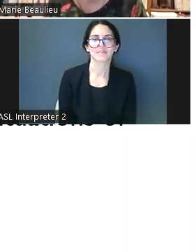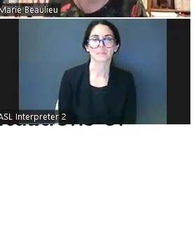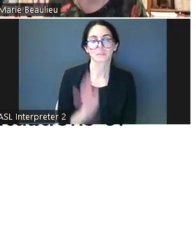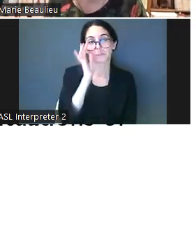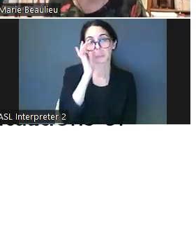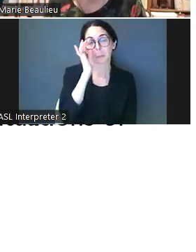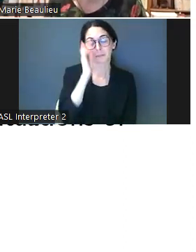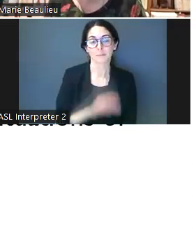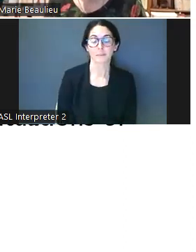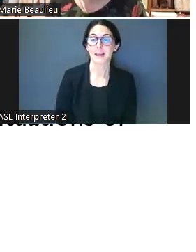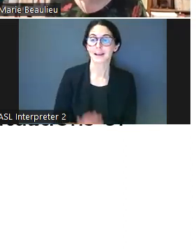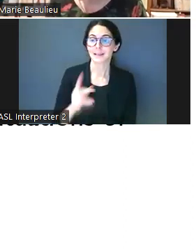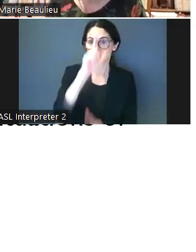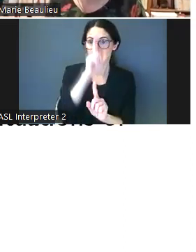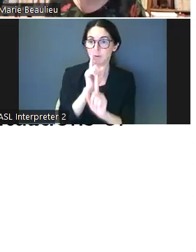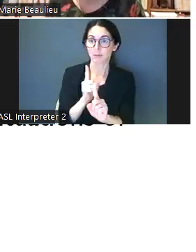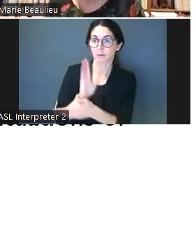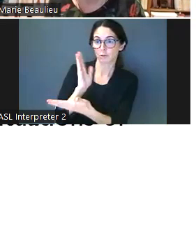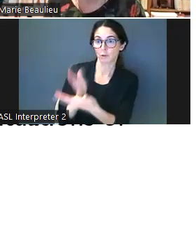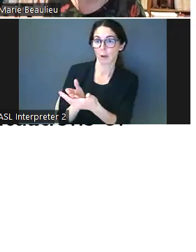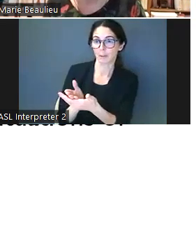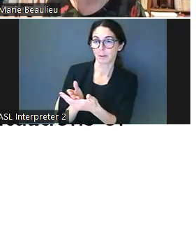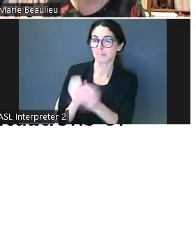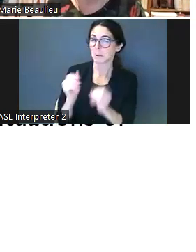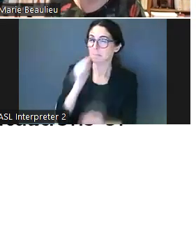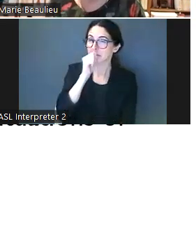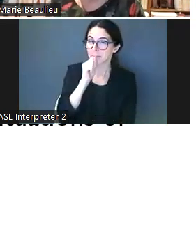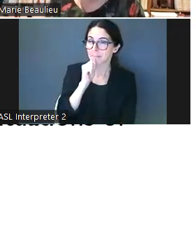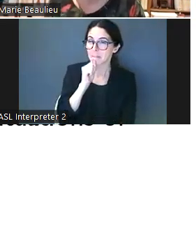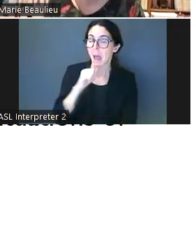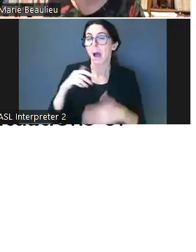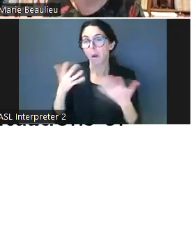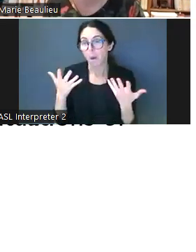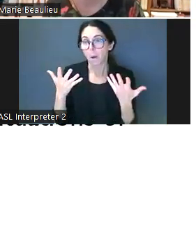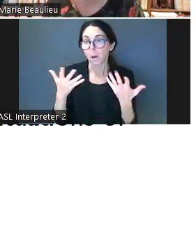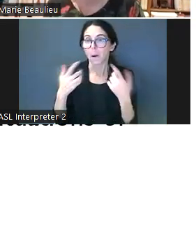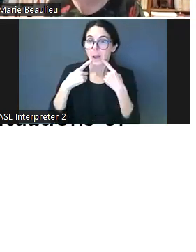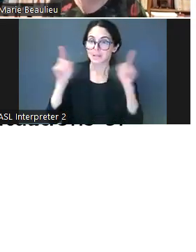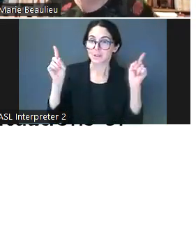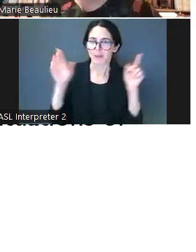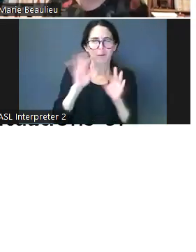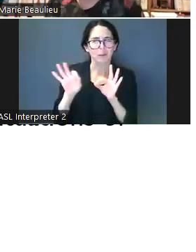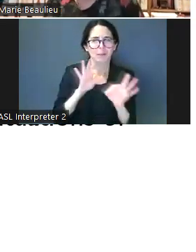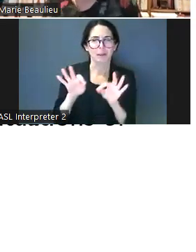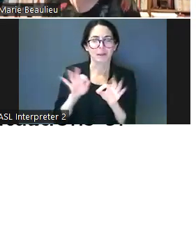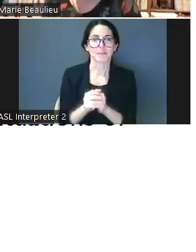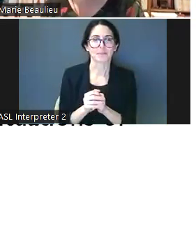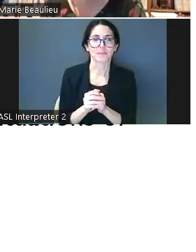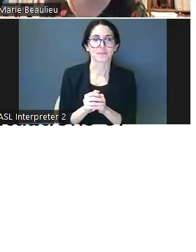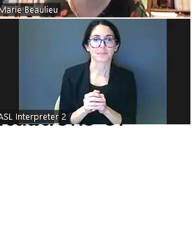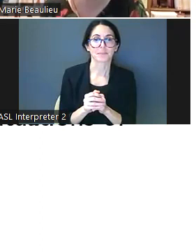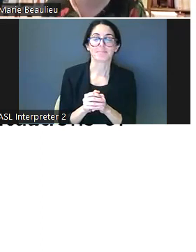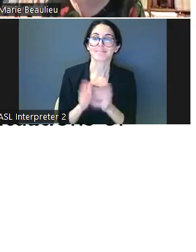second objective of countering intolerance was partly achieved, and I'll explain why. First of all, there was